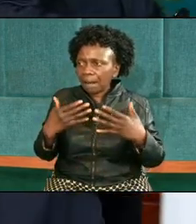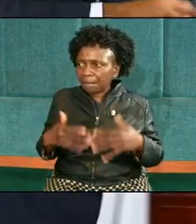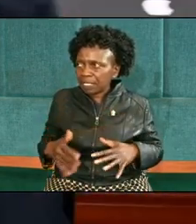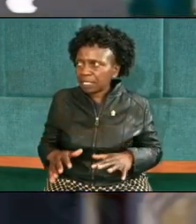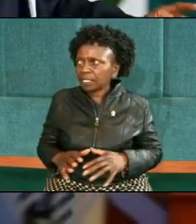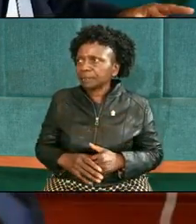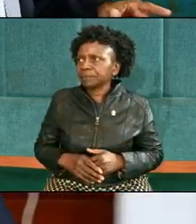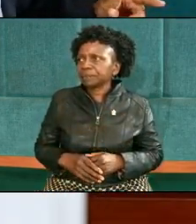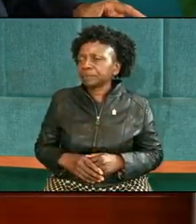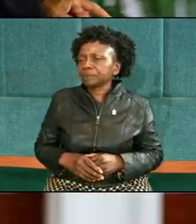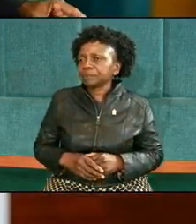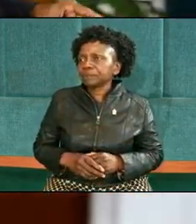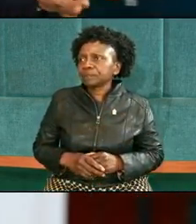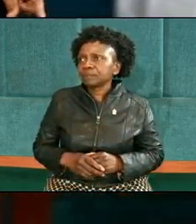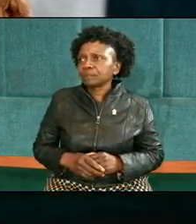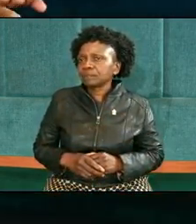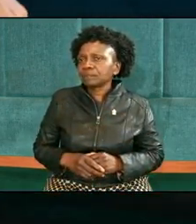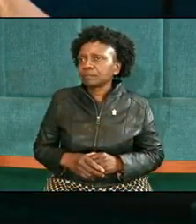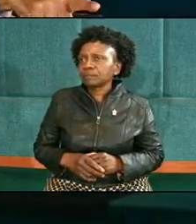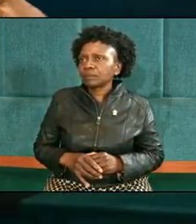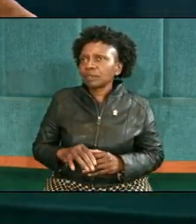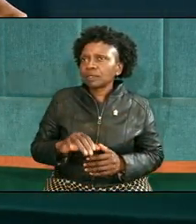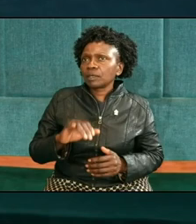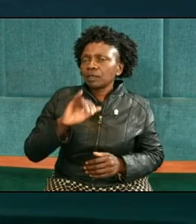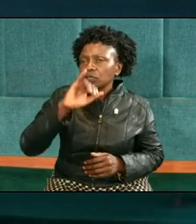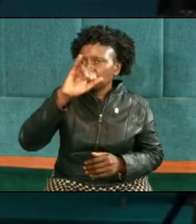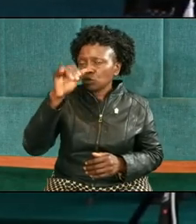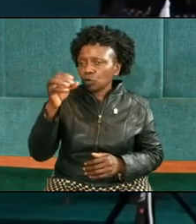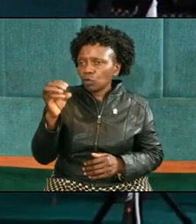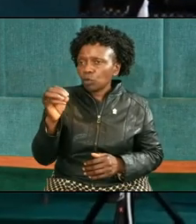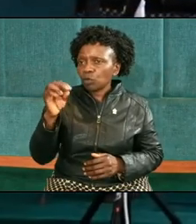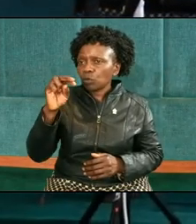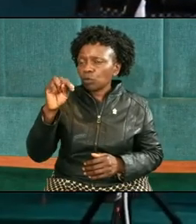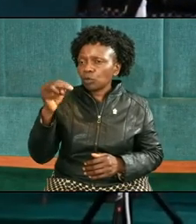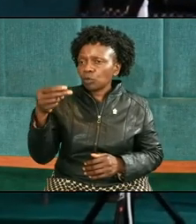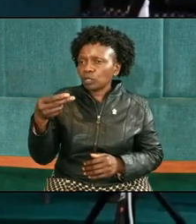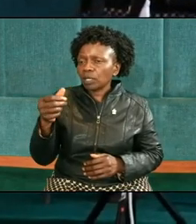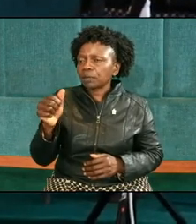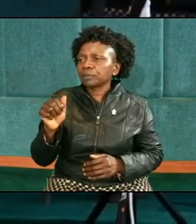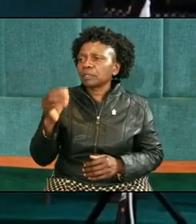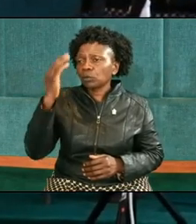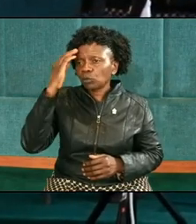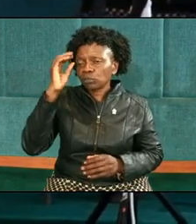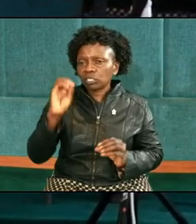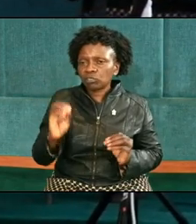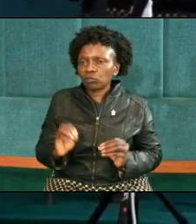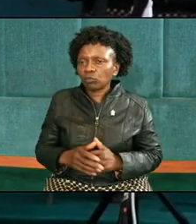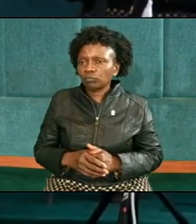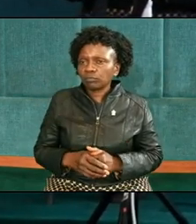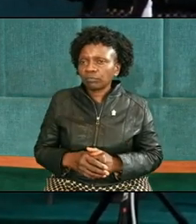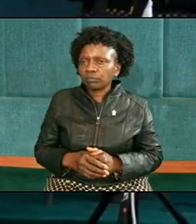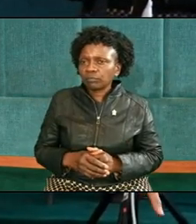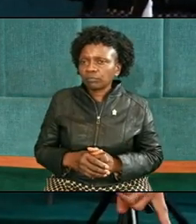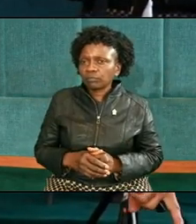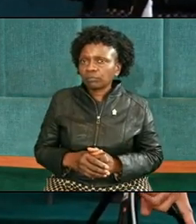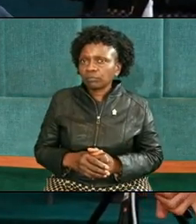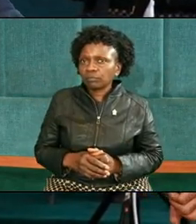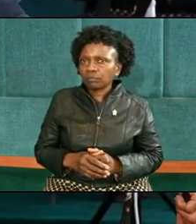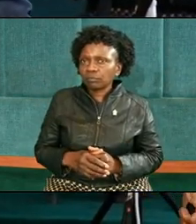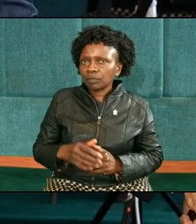Amazing. But by the way, but Jonah don't know that his mission is already successful, you know.